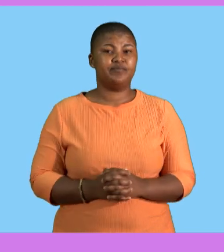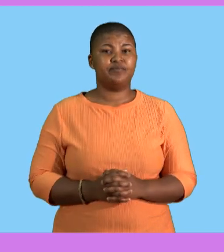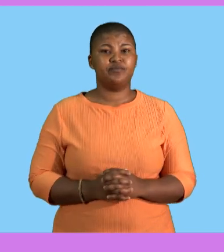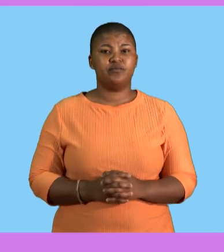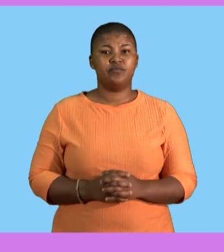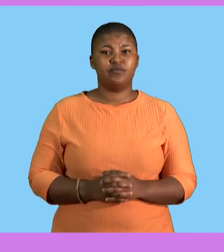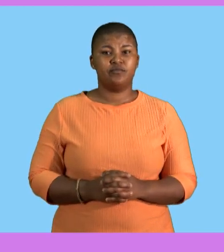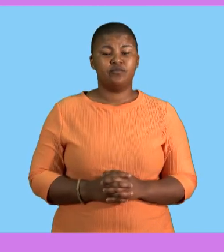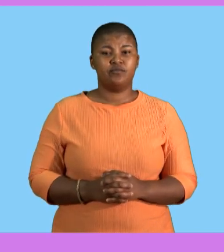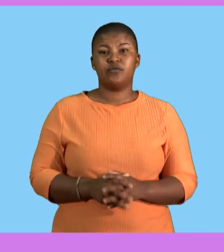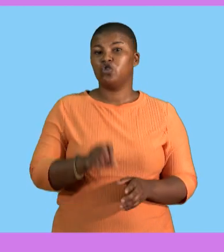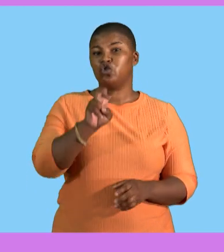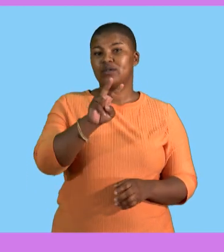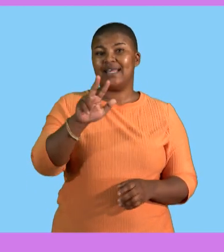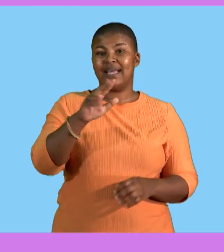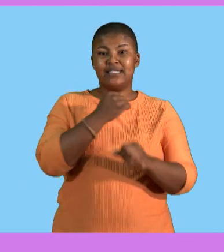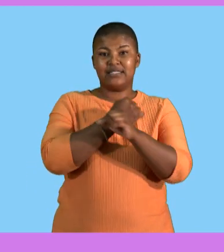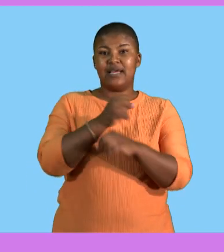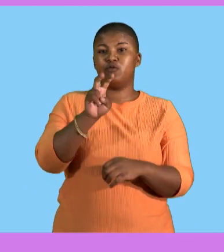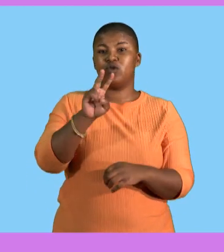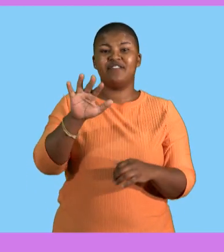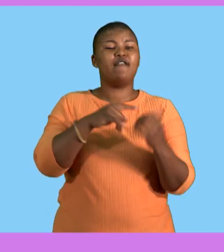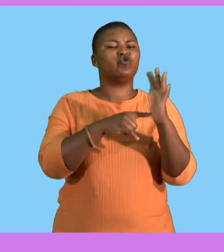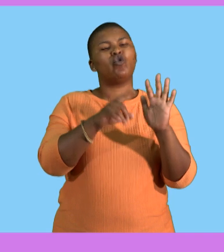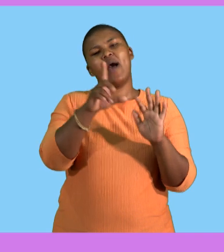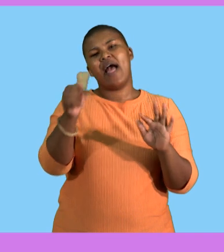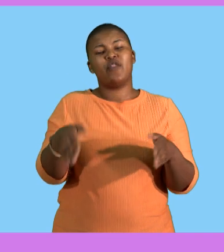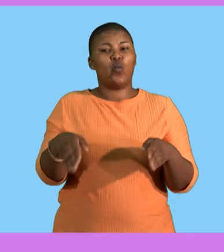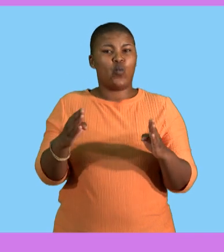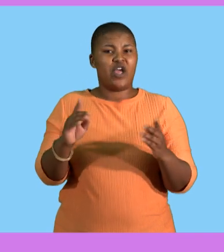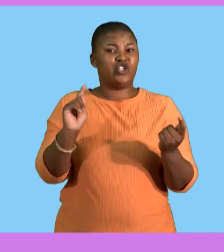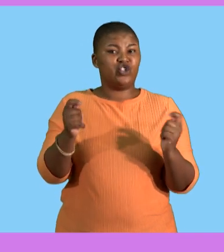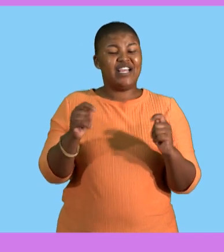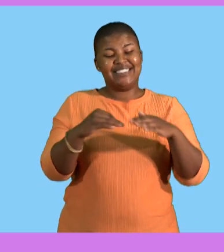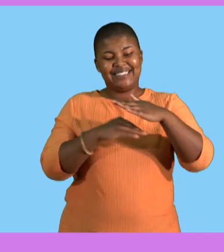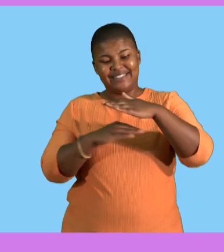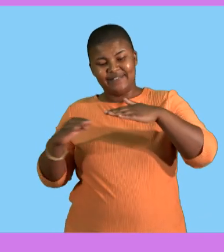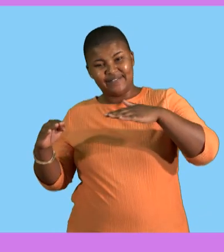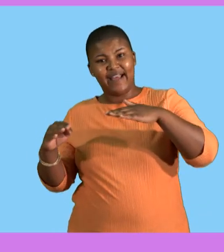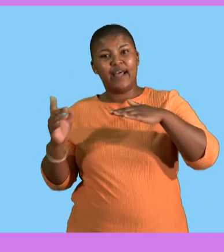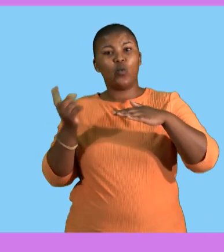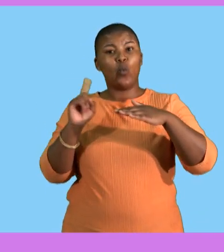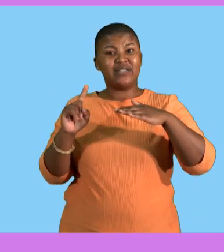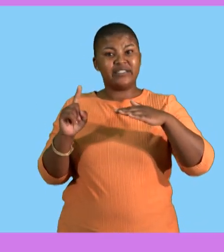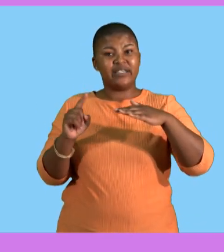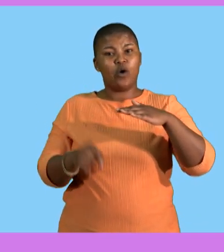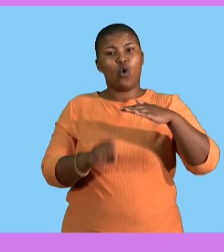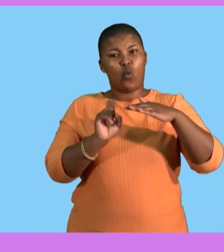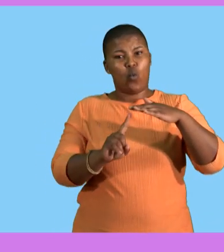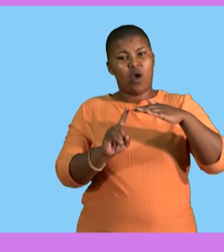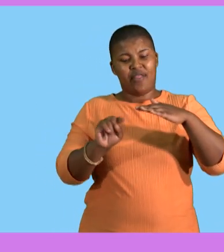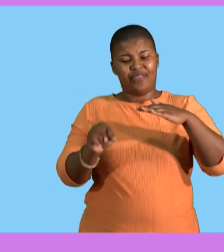25. And let's show you the other way of converting. Divided by the conversion